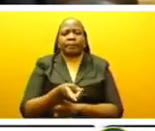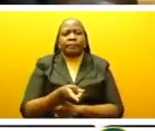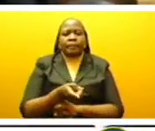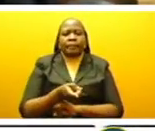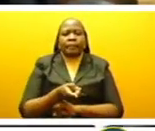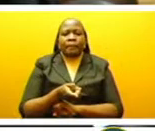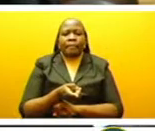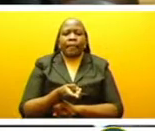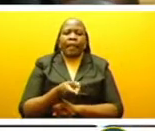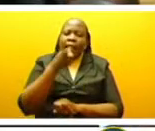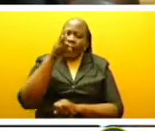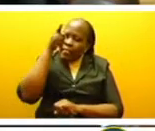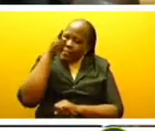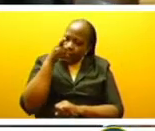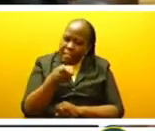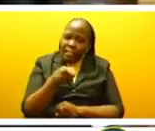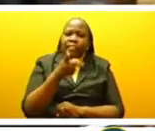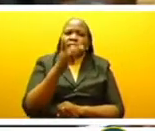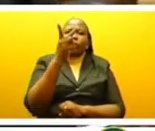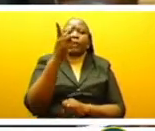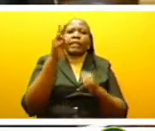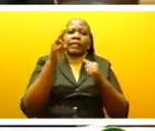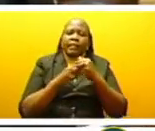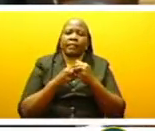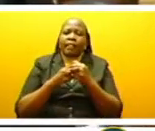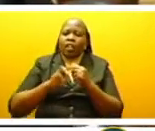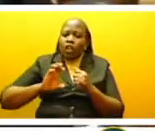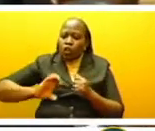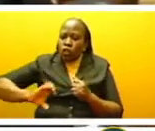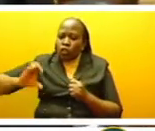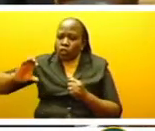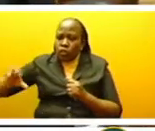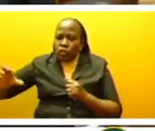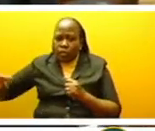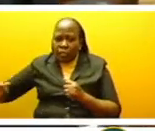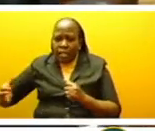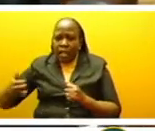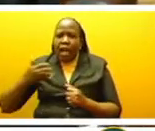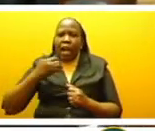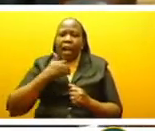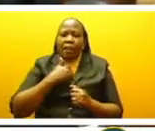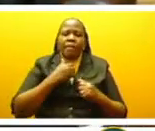that the 27 constituencies had been tallied